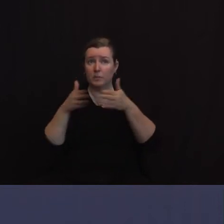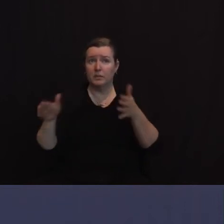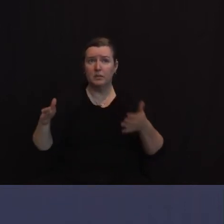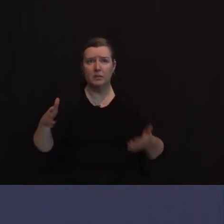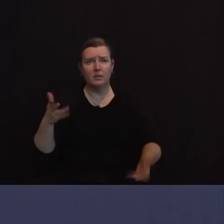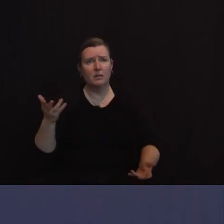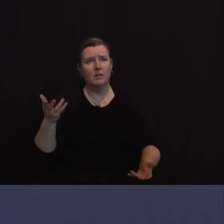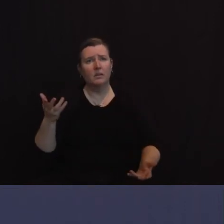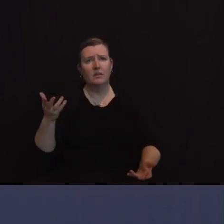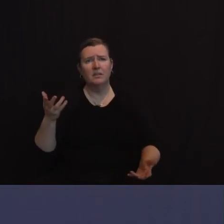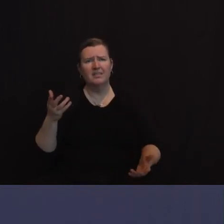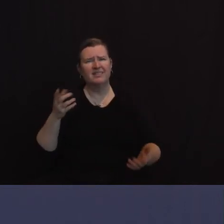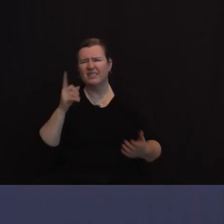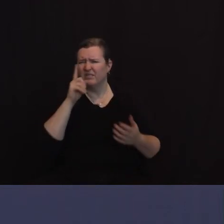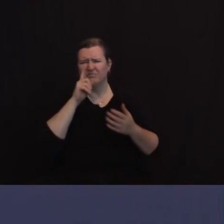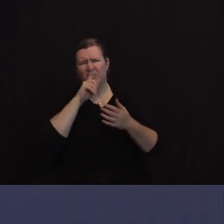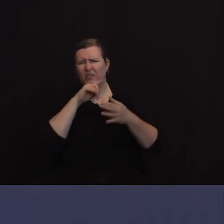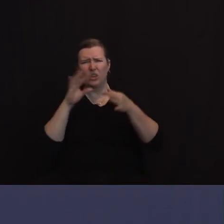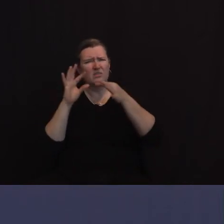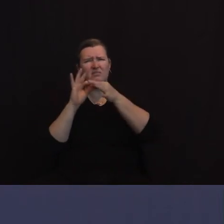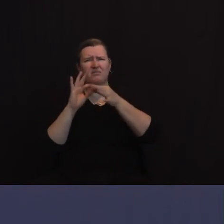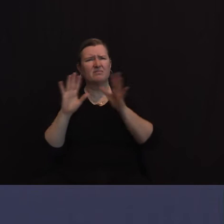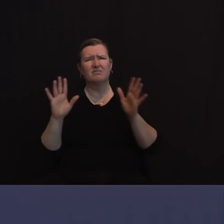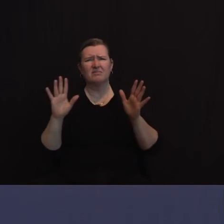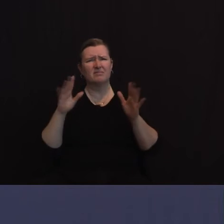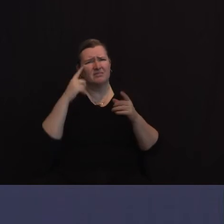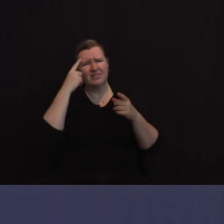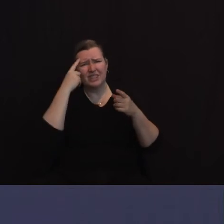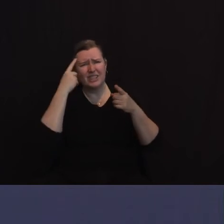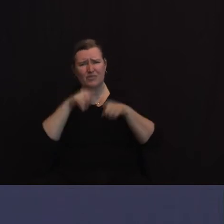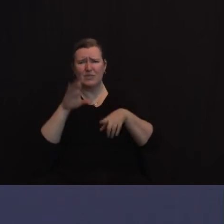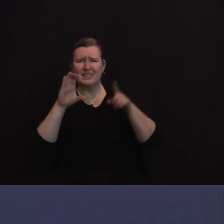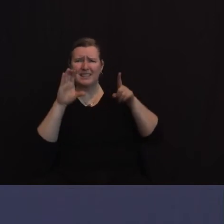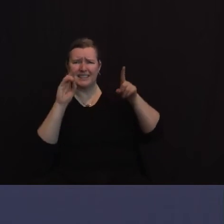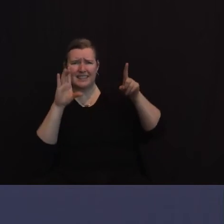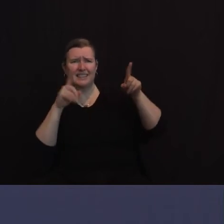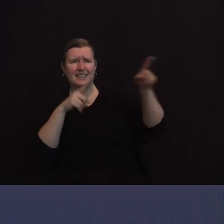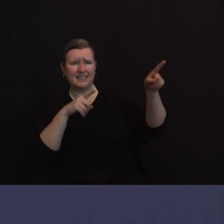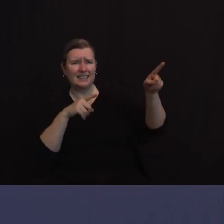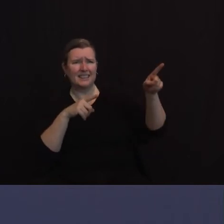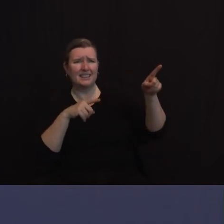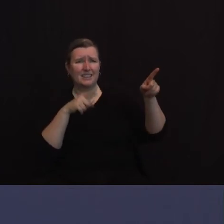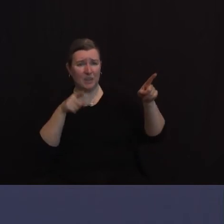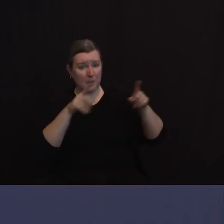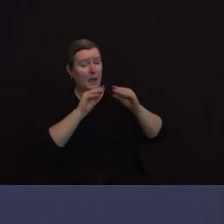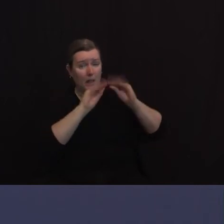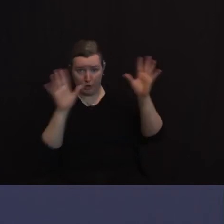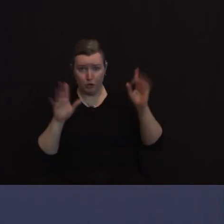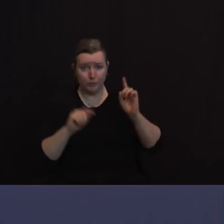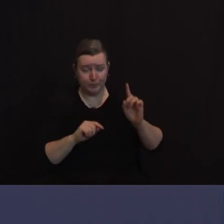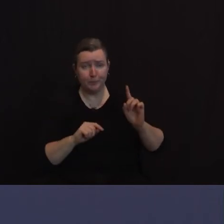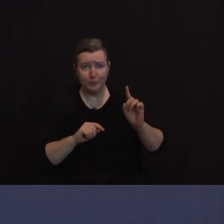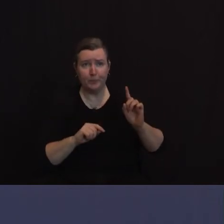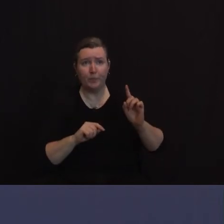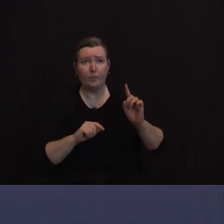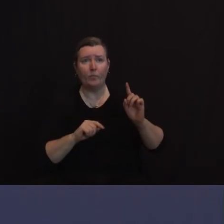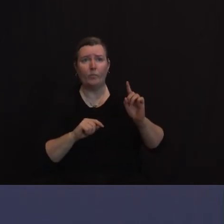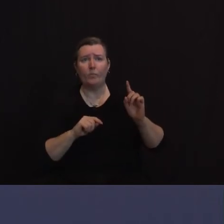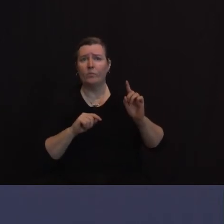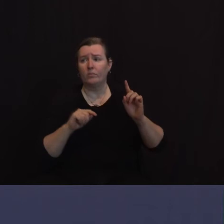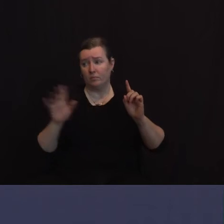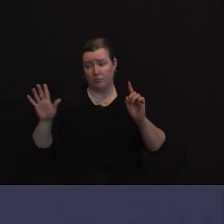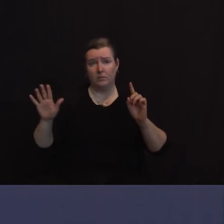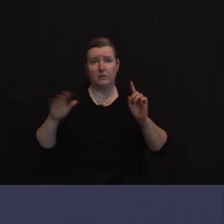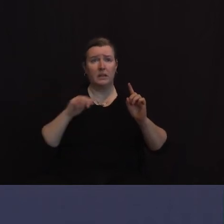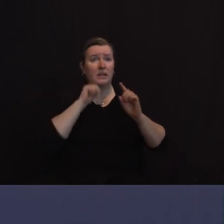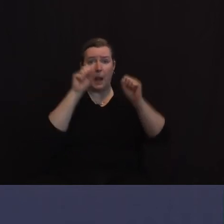you all would agree that the CDC has been crystal clear. I think you all have been crystal clear. It is not a magic wand or a binary,